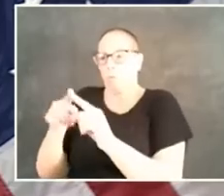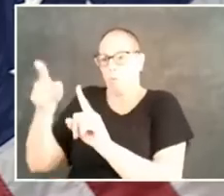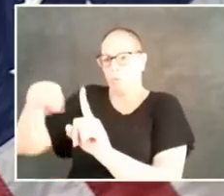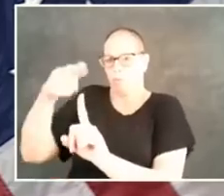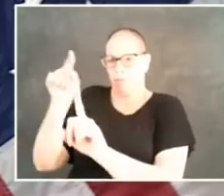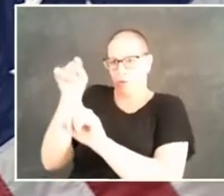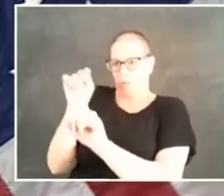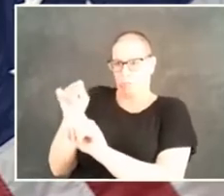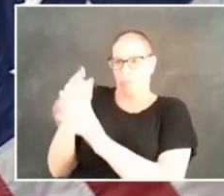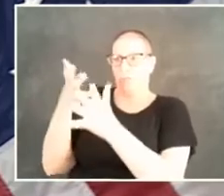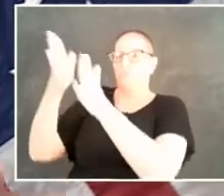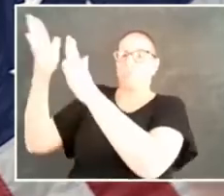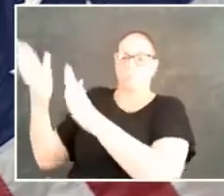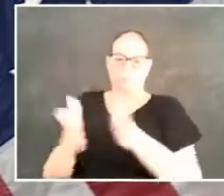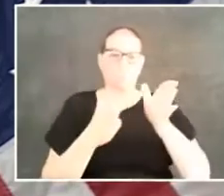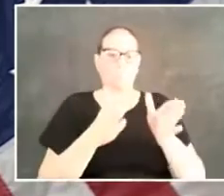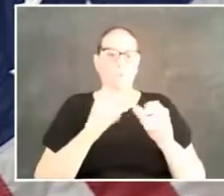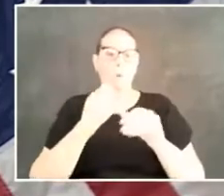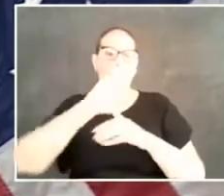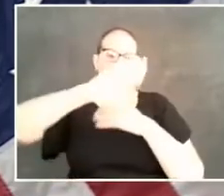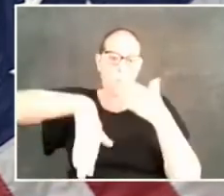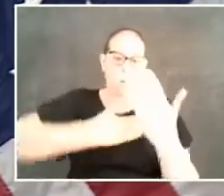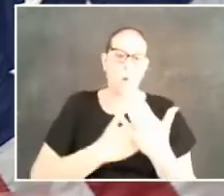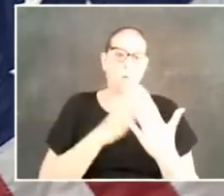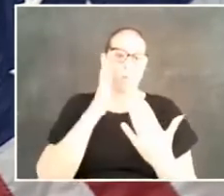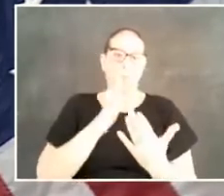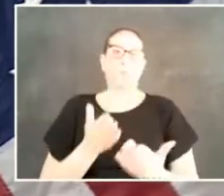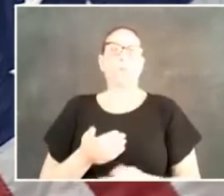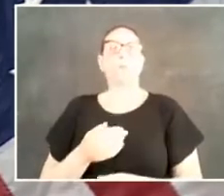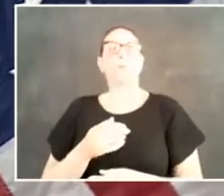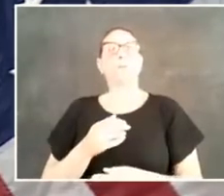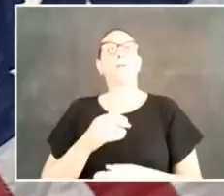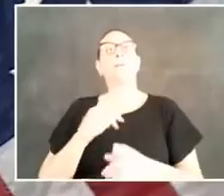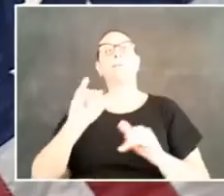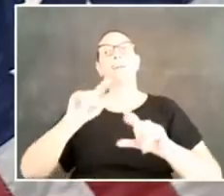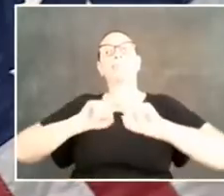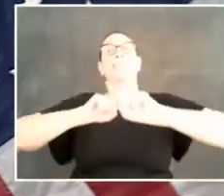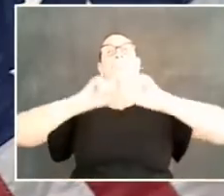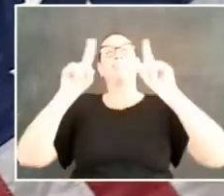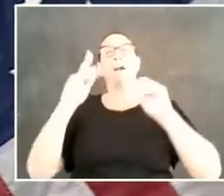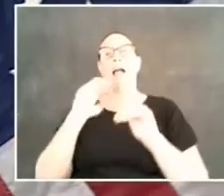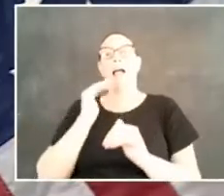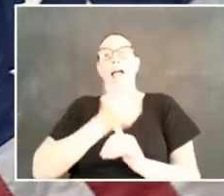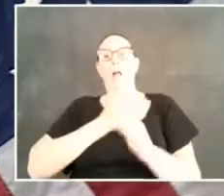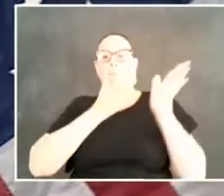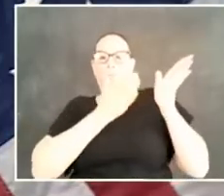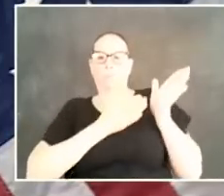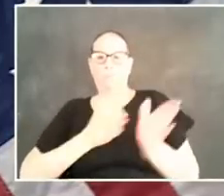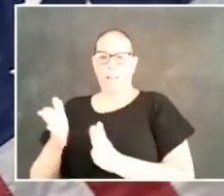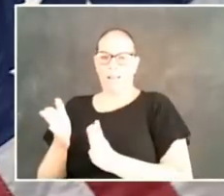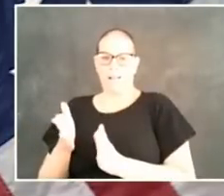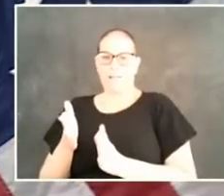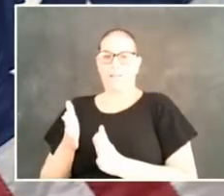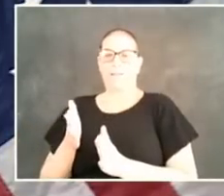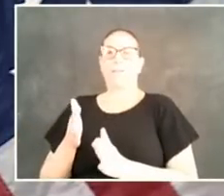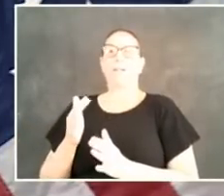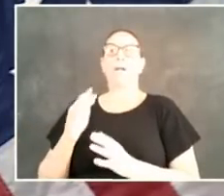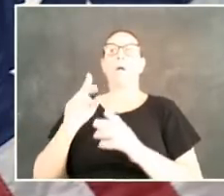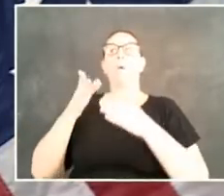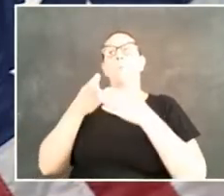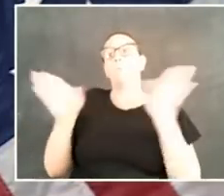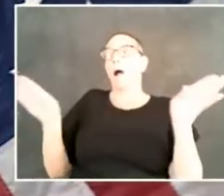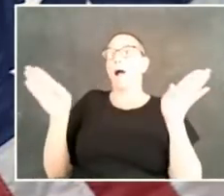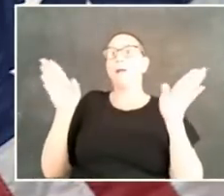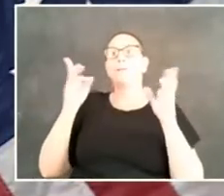is different from the really community-wide, widespread testing that we are going to be building out over the coming